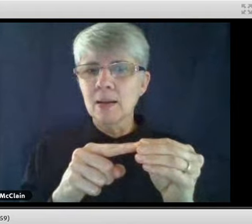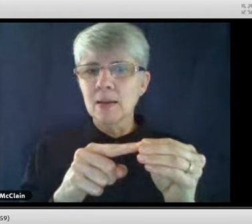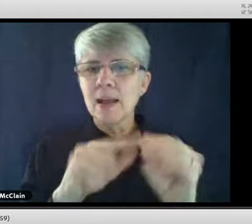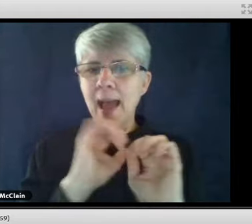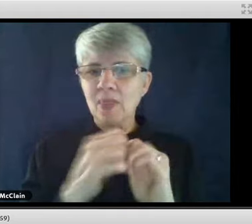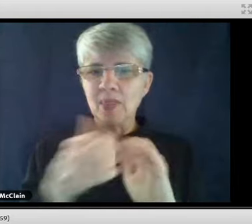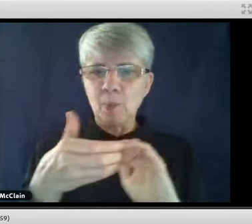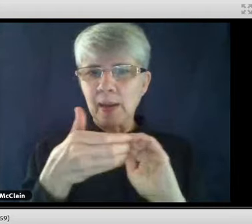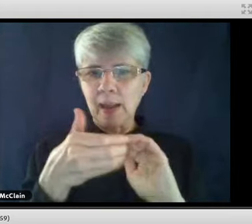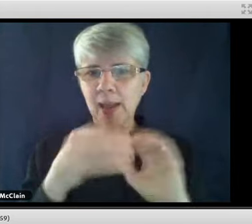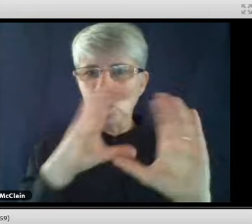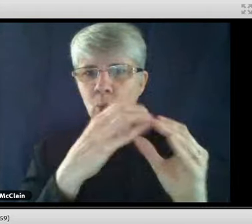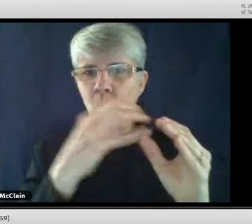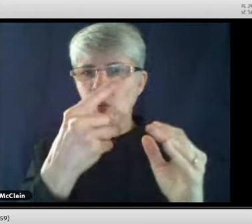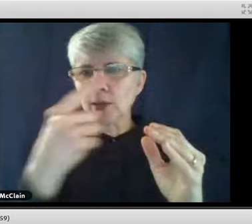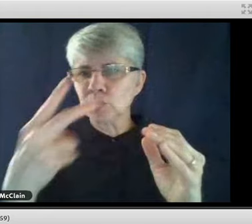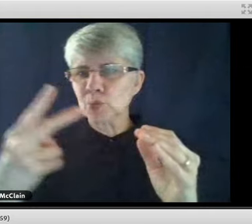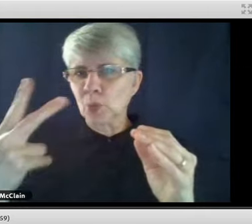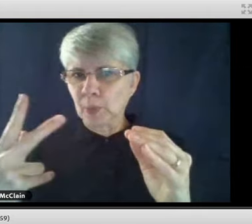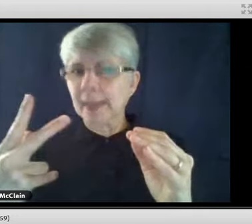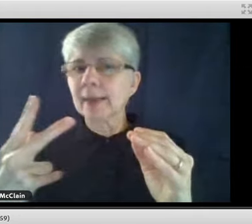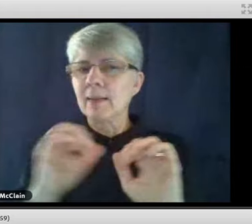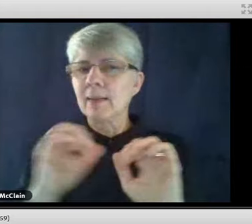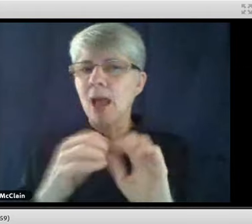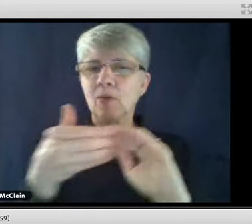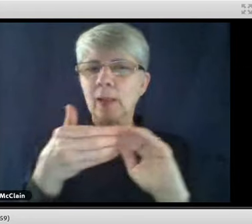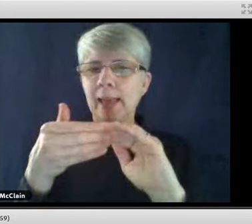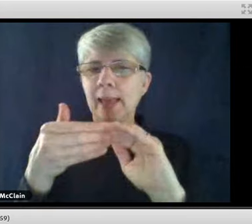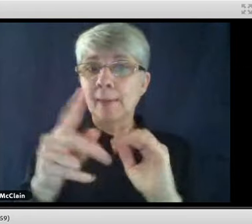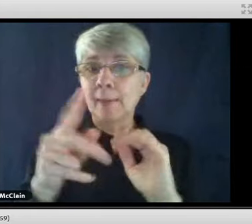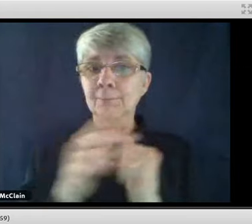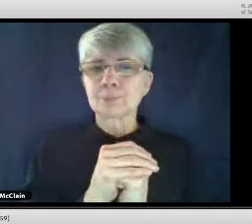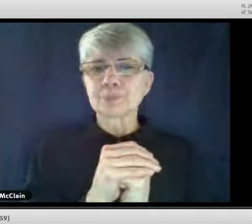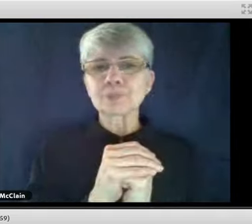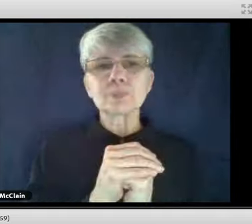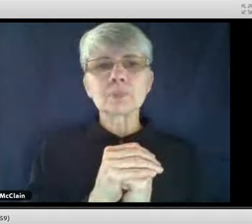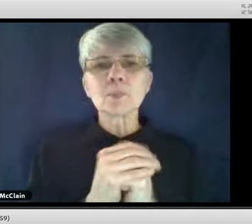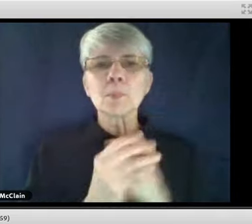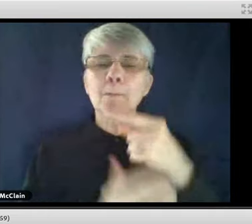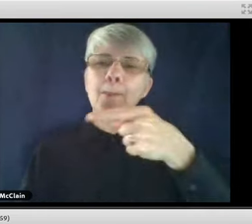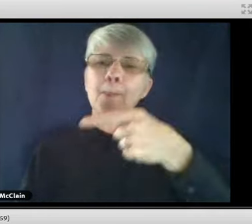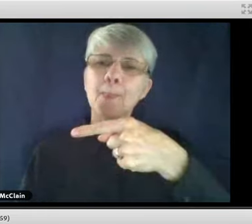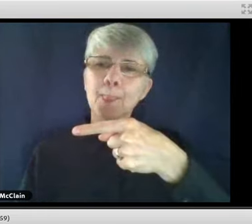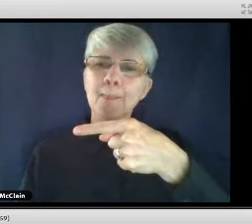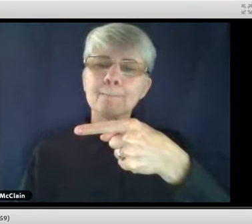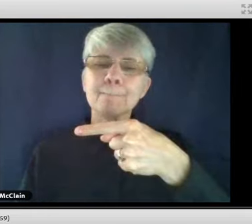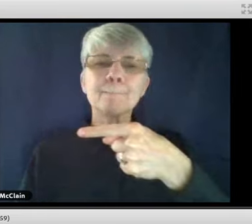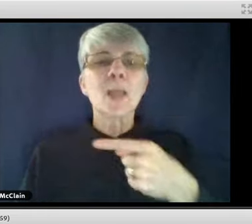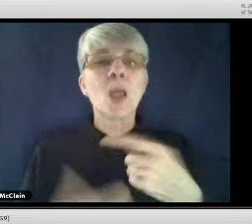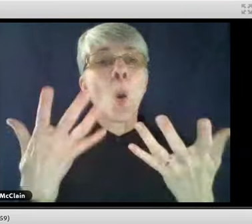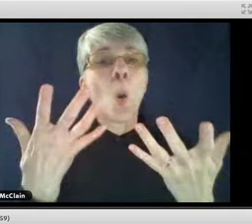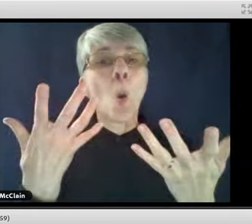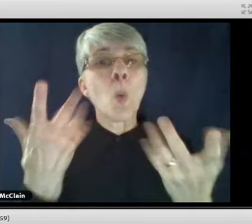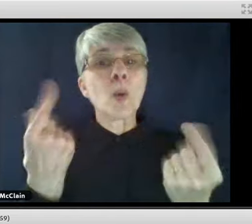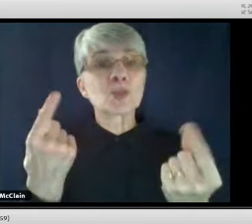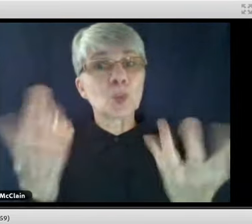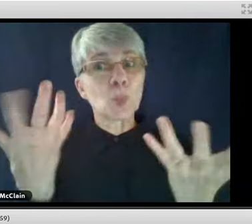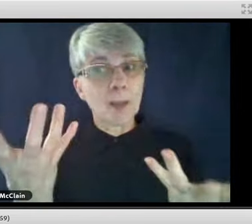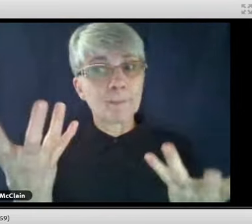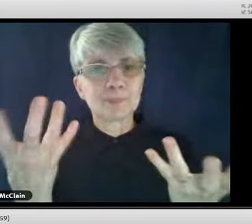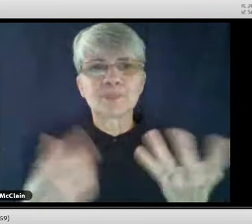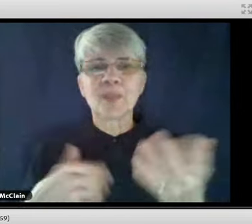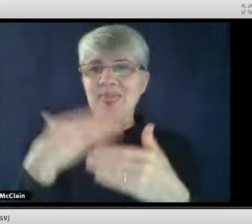relate to each other. So, okay. All right. So this is what I want us to do.